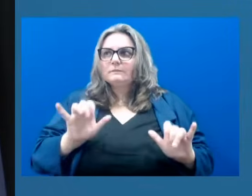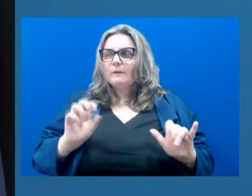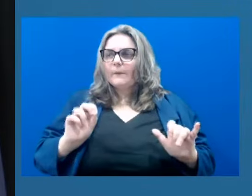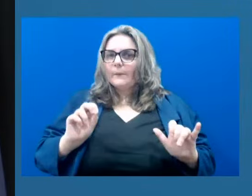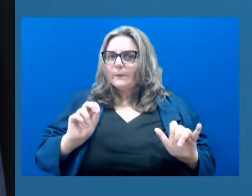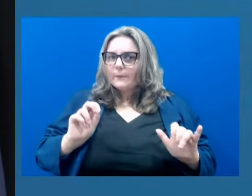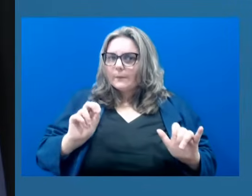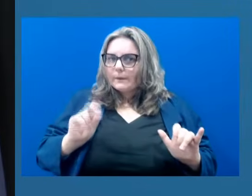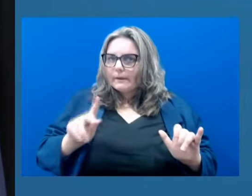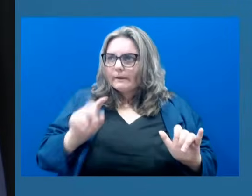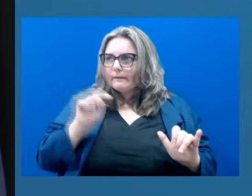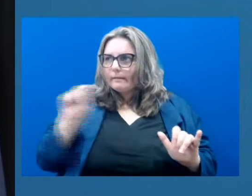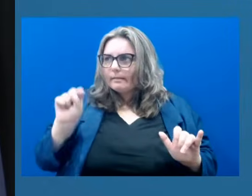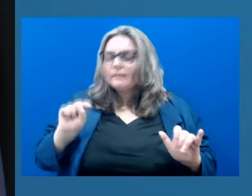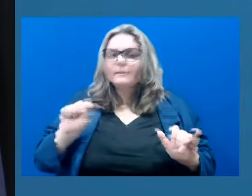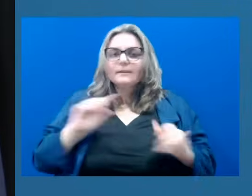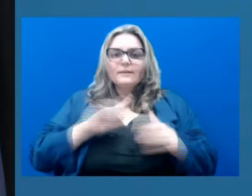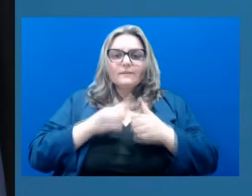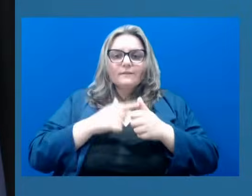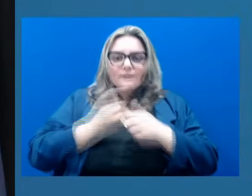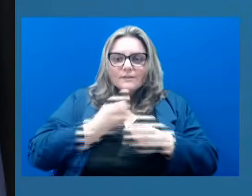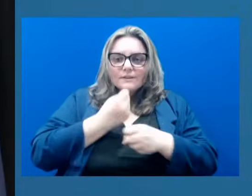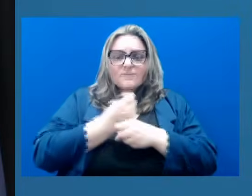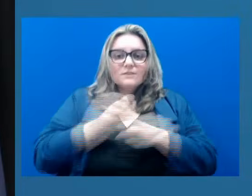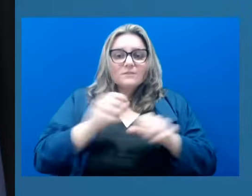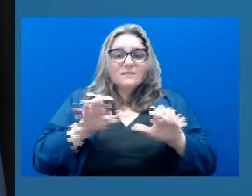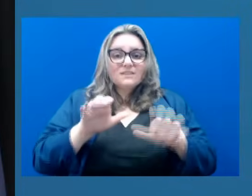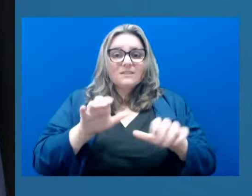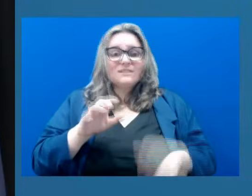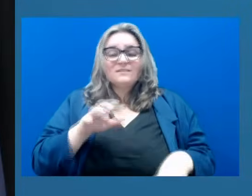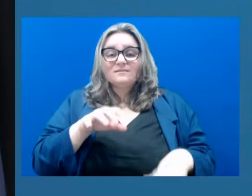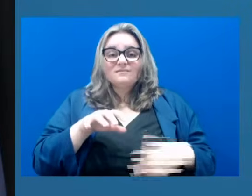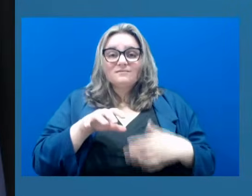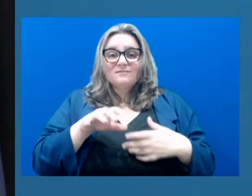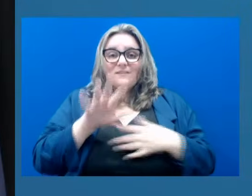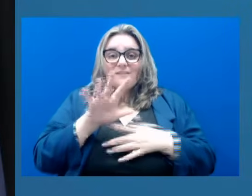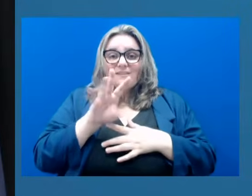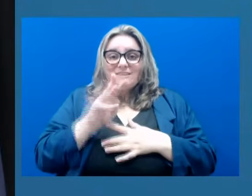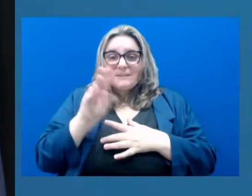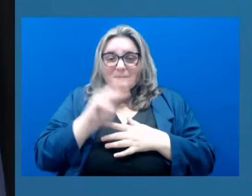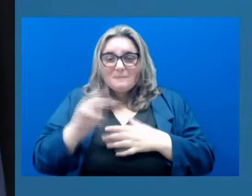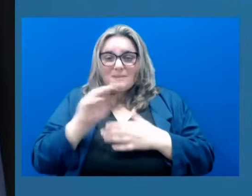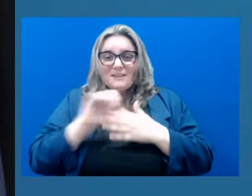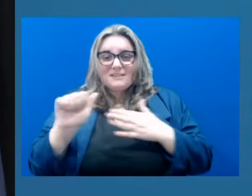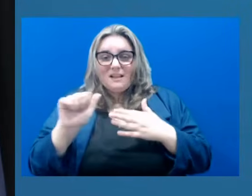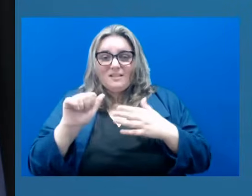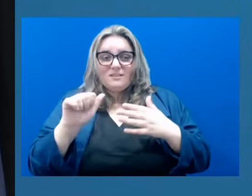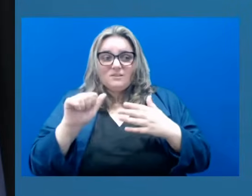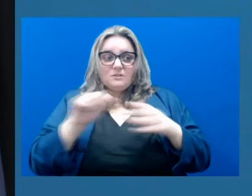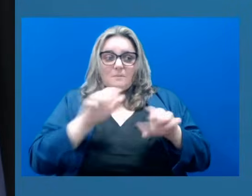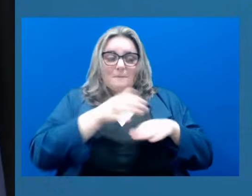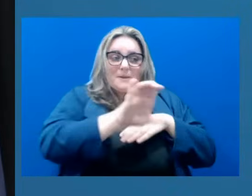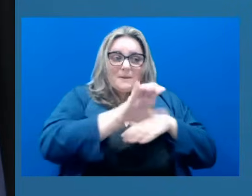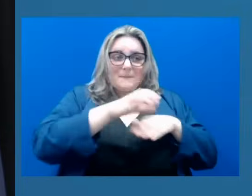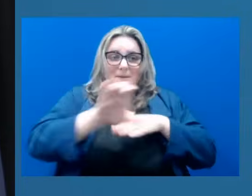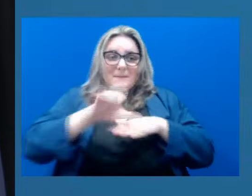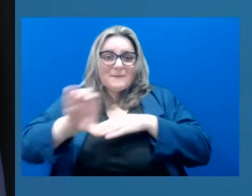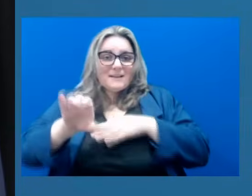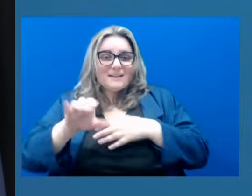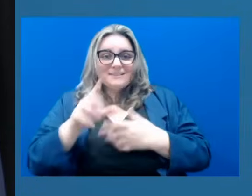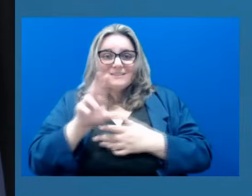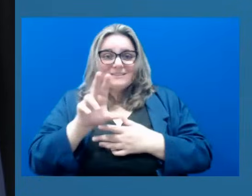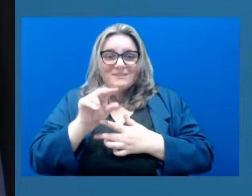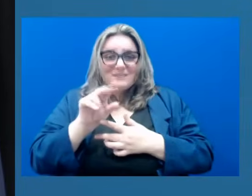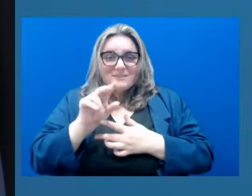The first year we did it was $650 million for 20 communities. Okay, do you all want a part of this or not? Now we have